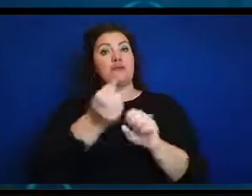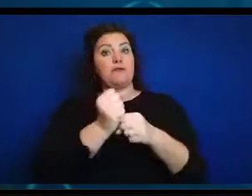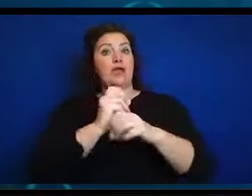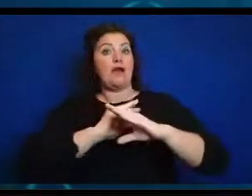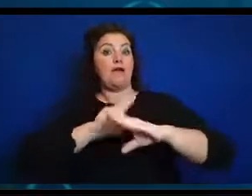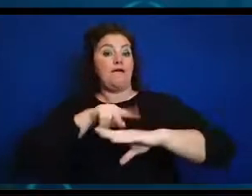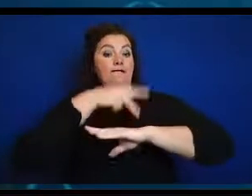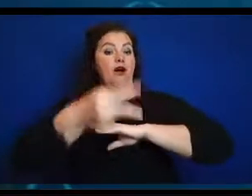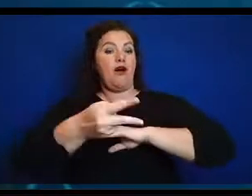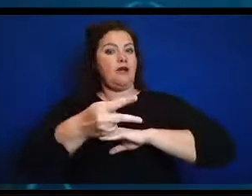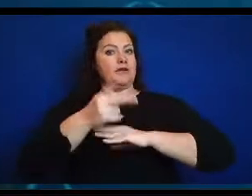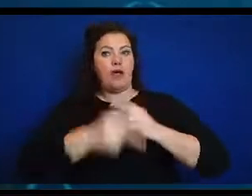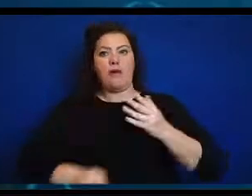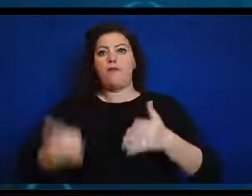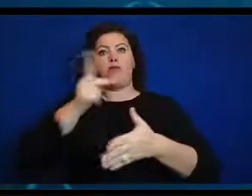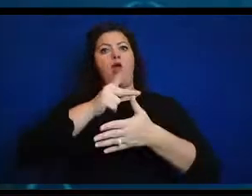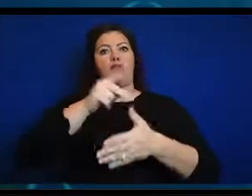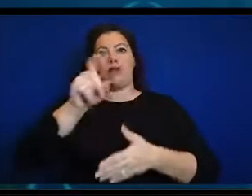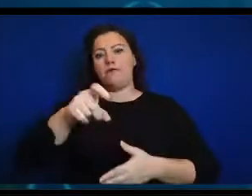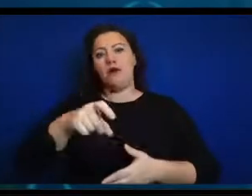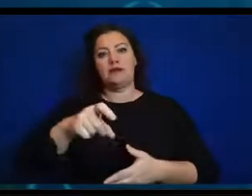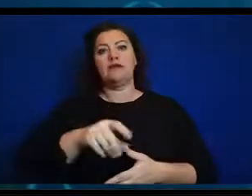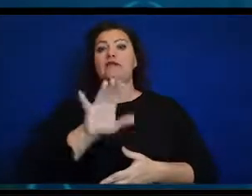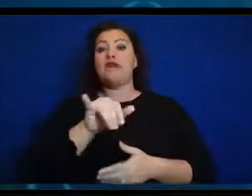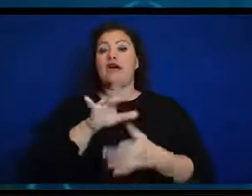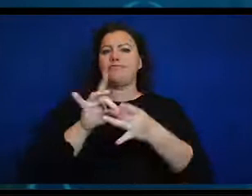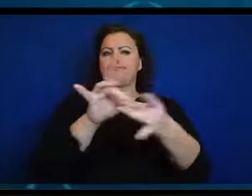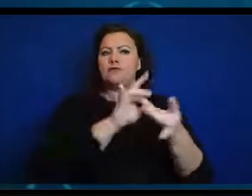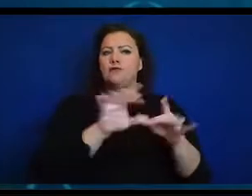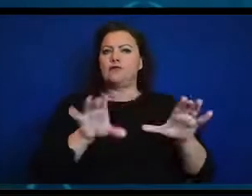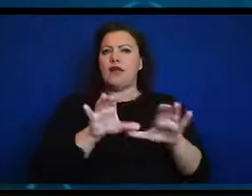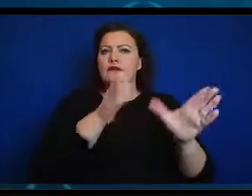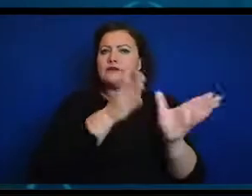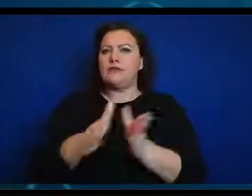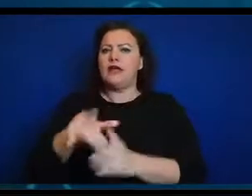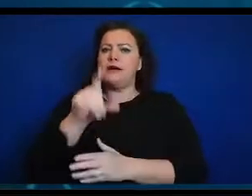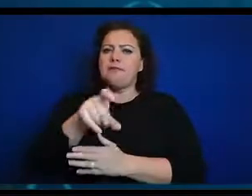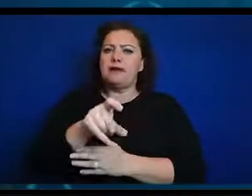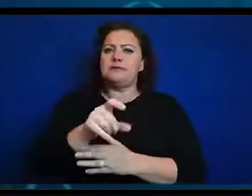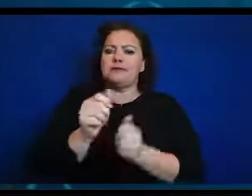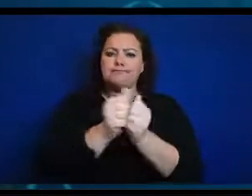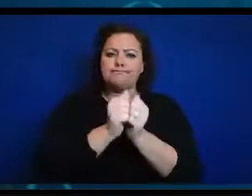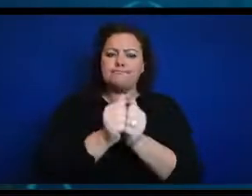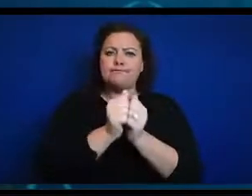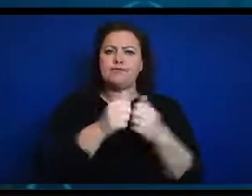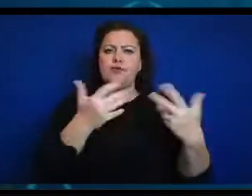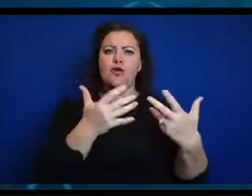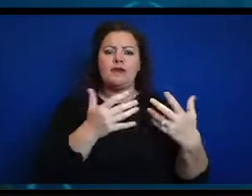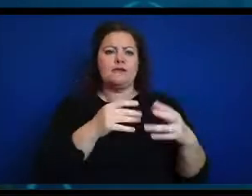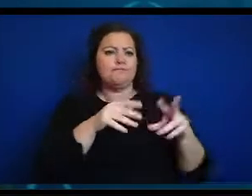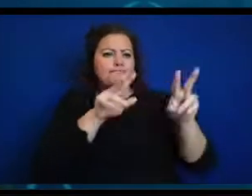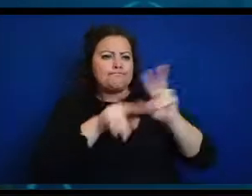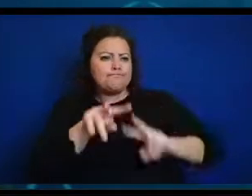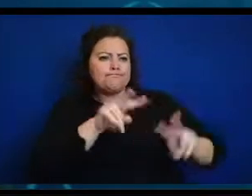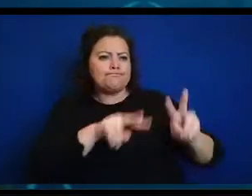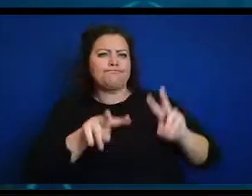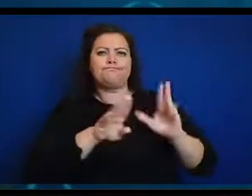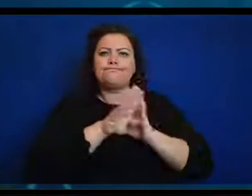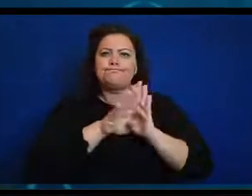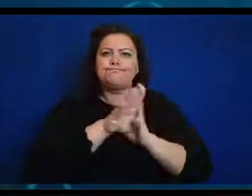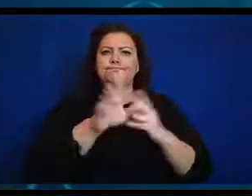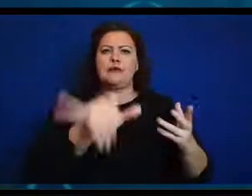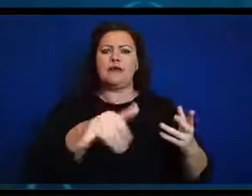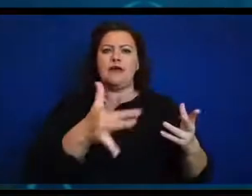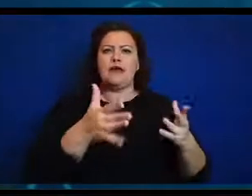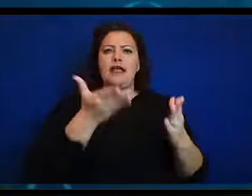departmental priority. A coordinated action plan should be developed to catalyze research, surveillance, implementation of evidence-based